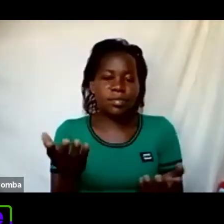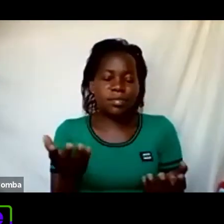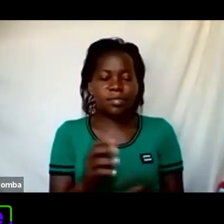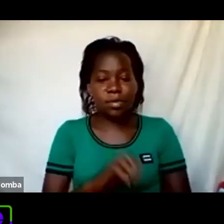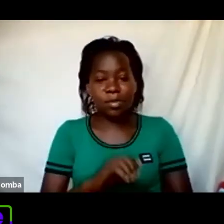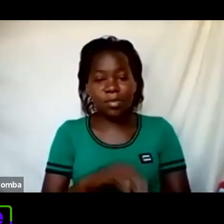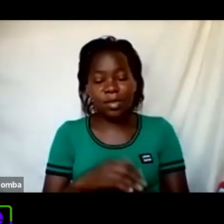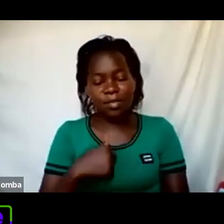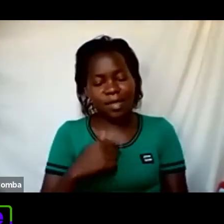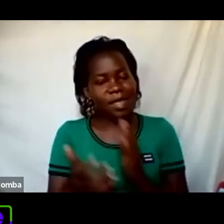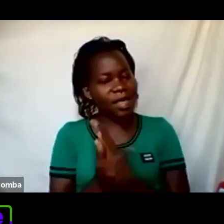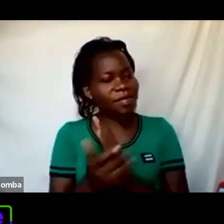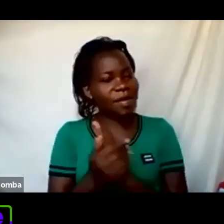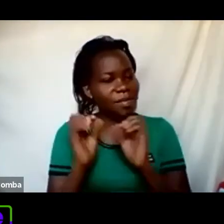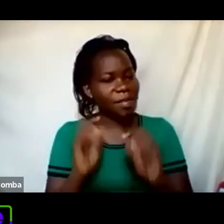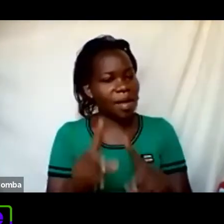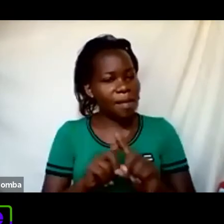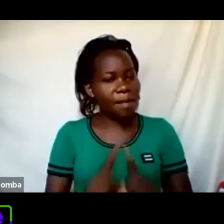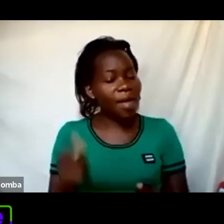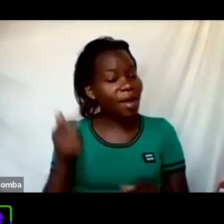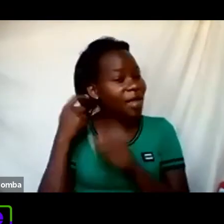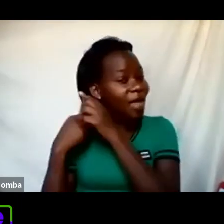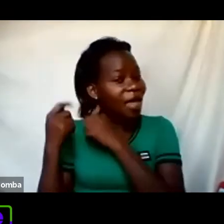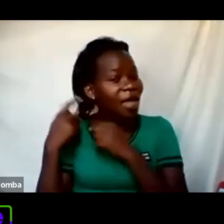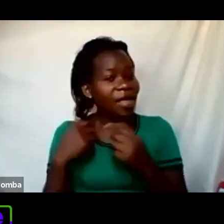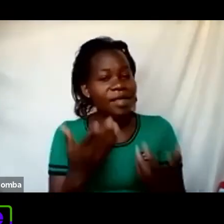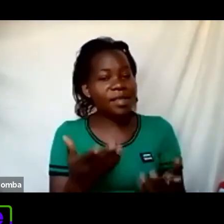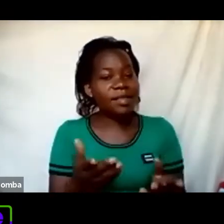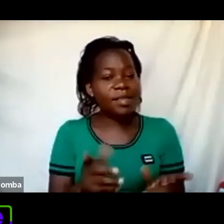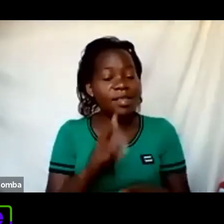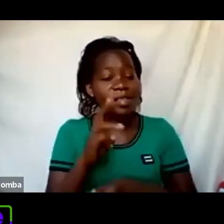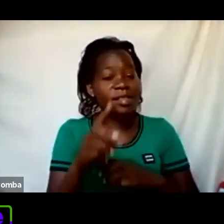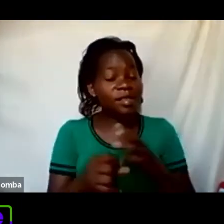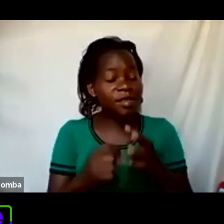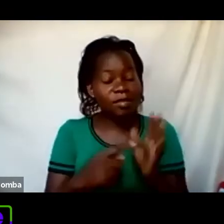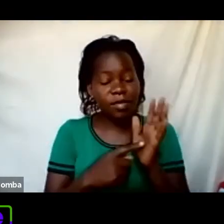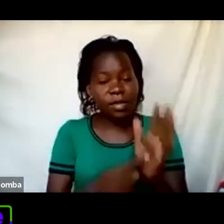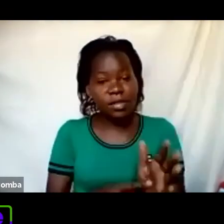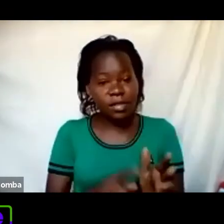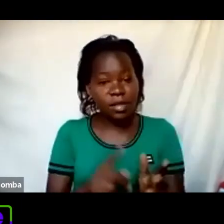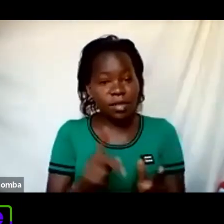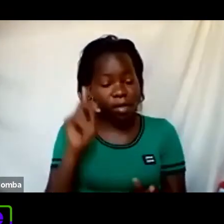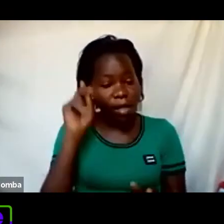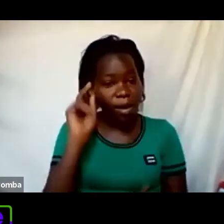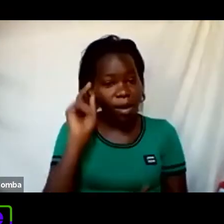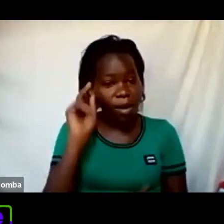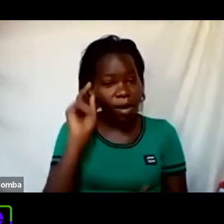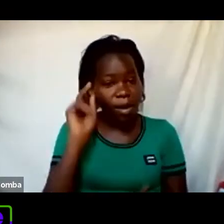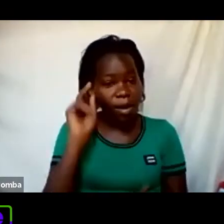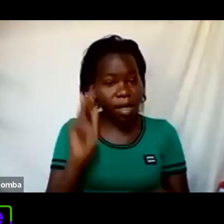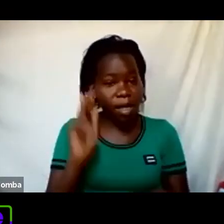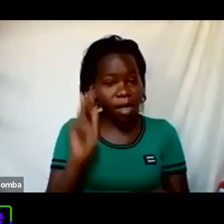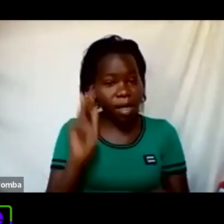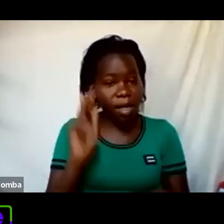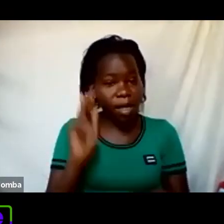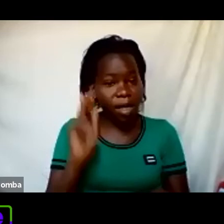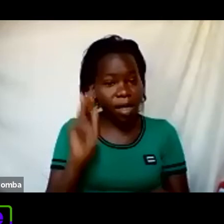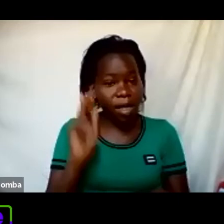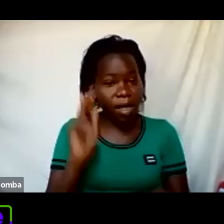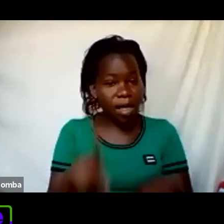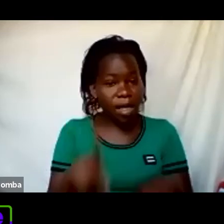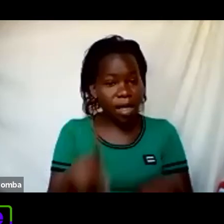expert in that space, but the hair industry globally is huge, especially for the Black, for the Black African community.